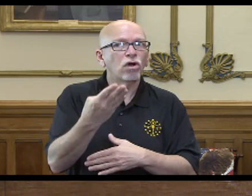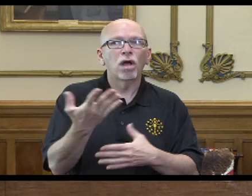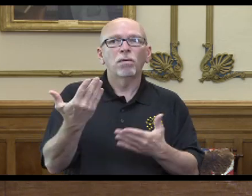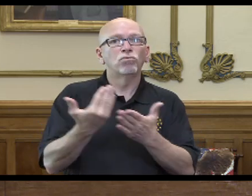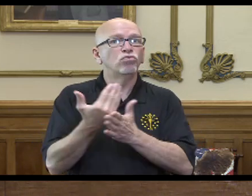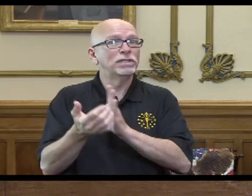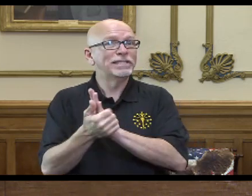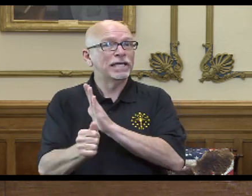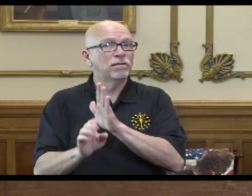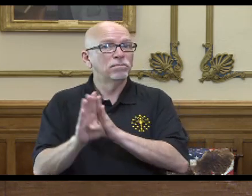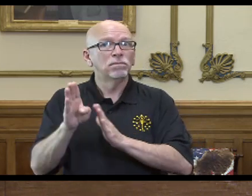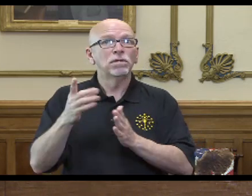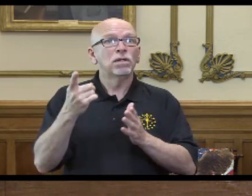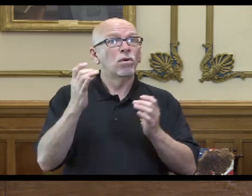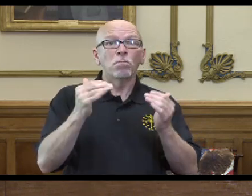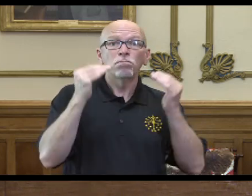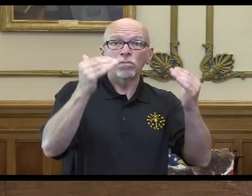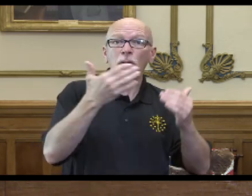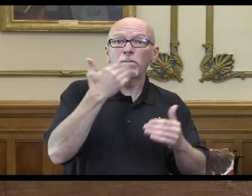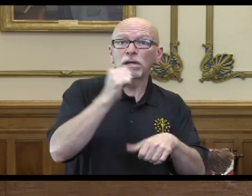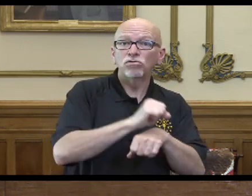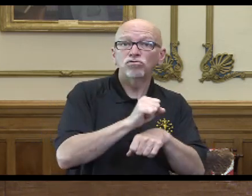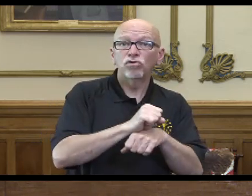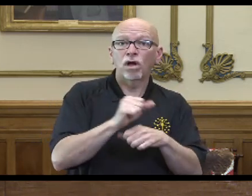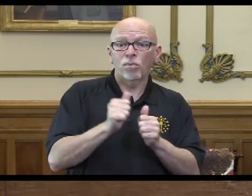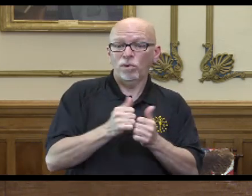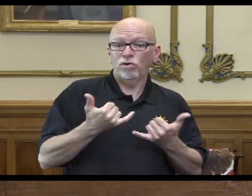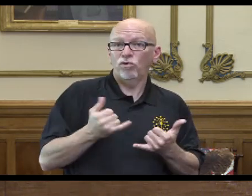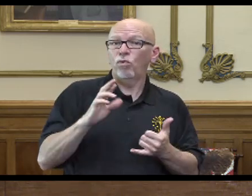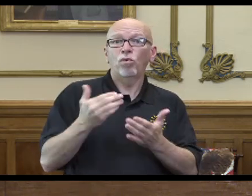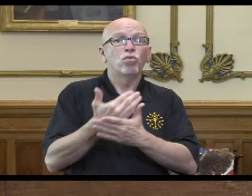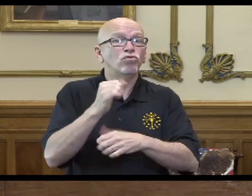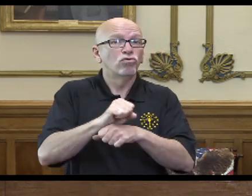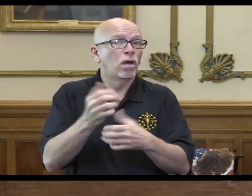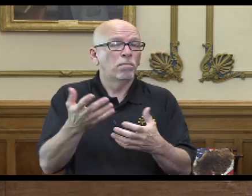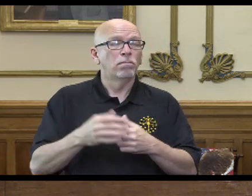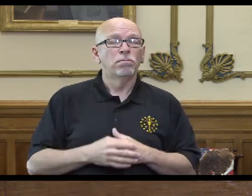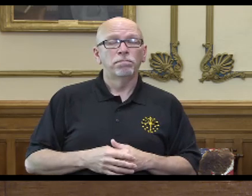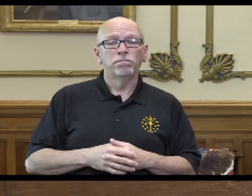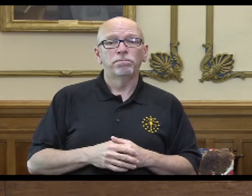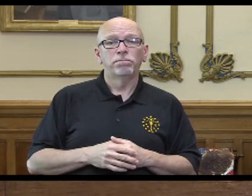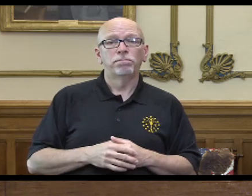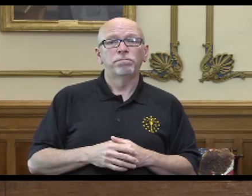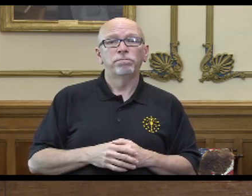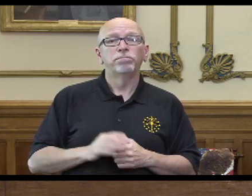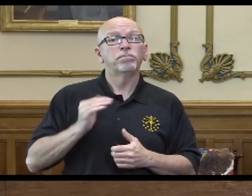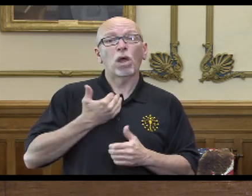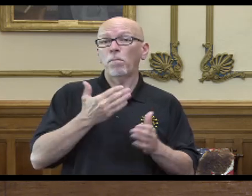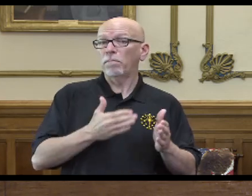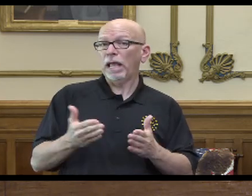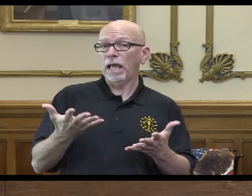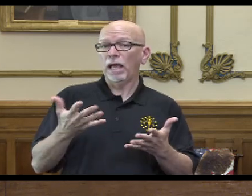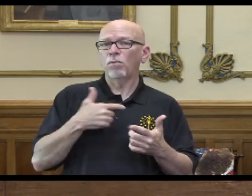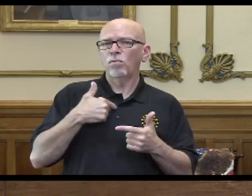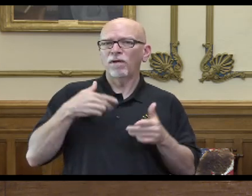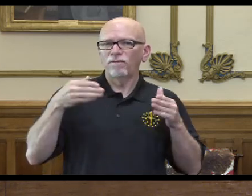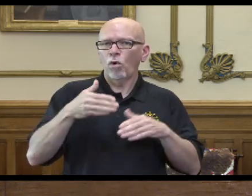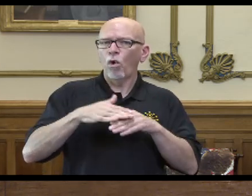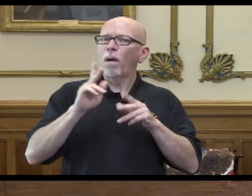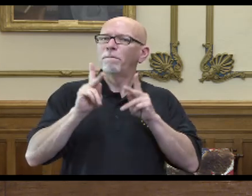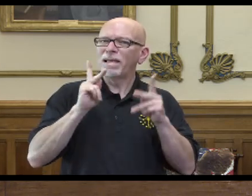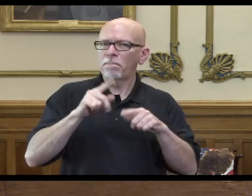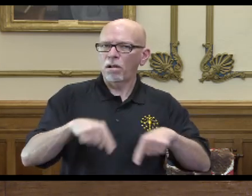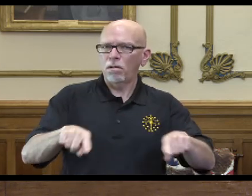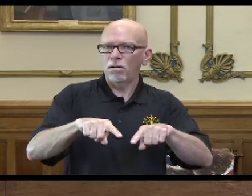skill up for a better job with their current or a new employer. Our plan is people-focused, on